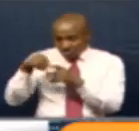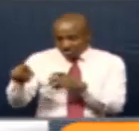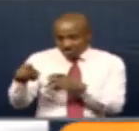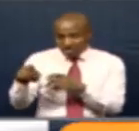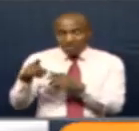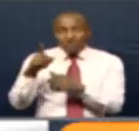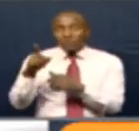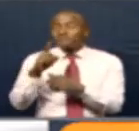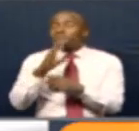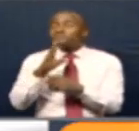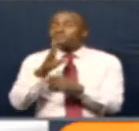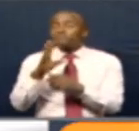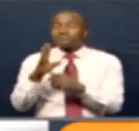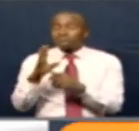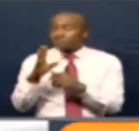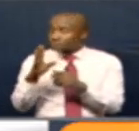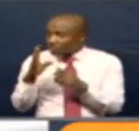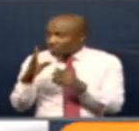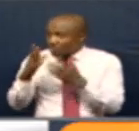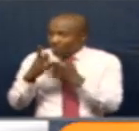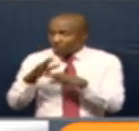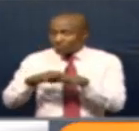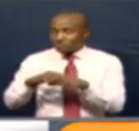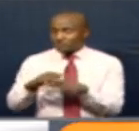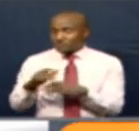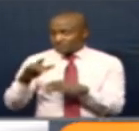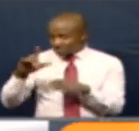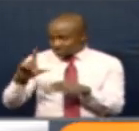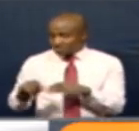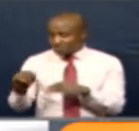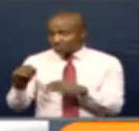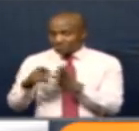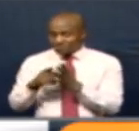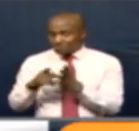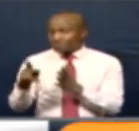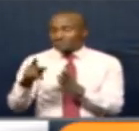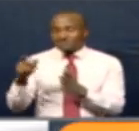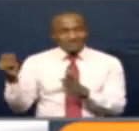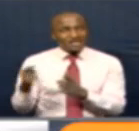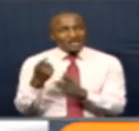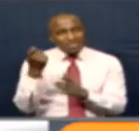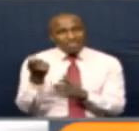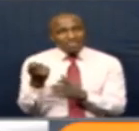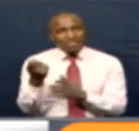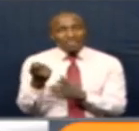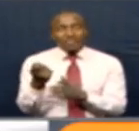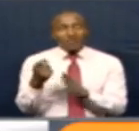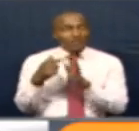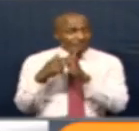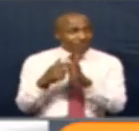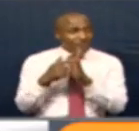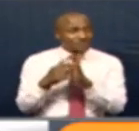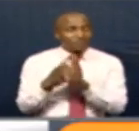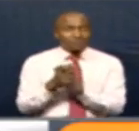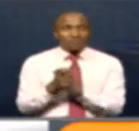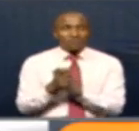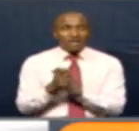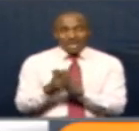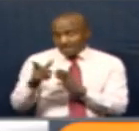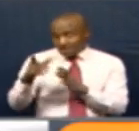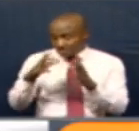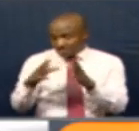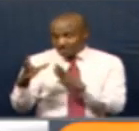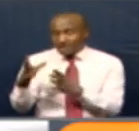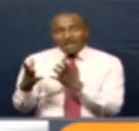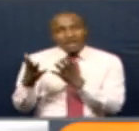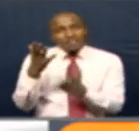to the below minimum wage, the minimum wage earner, mm-hmm. is that, for example, in that category, there may